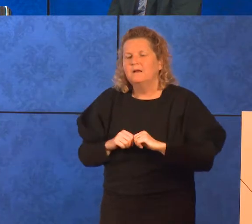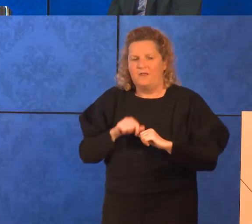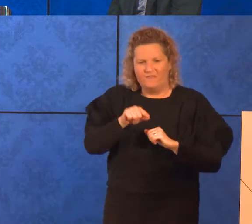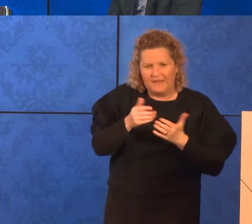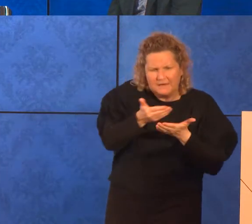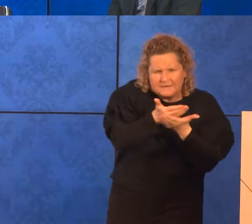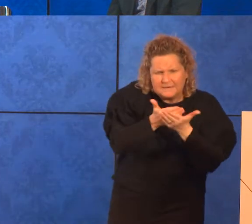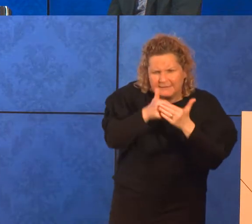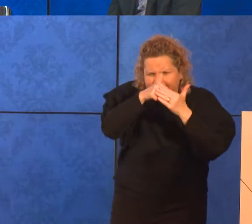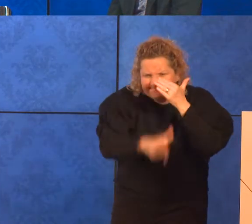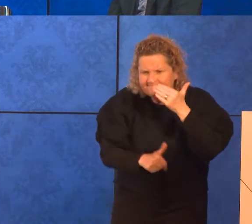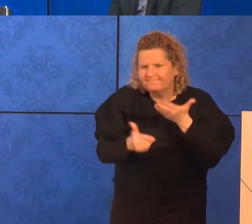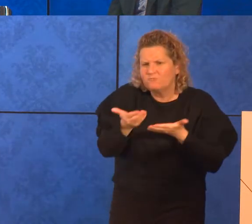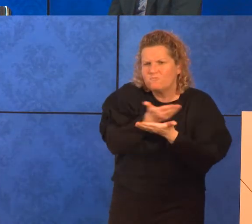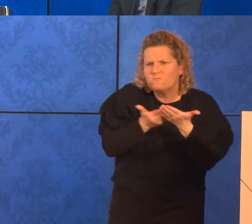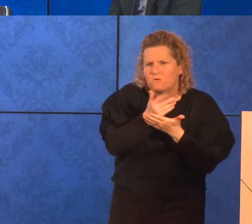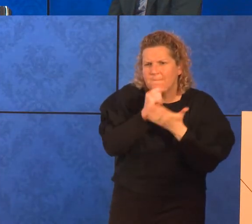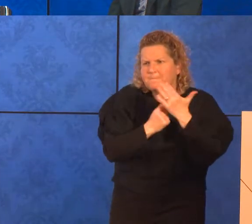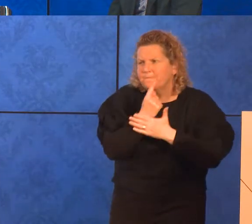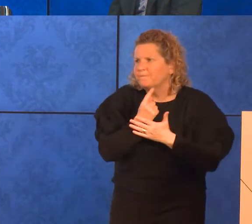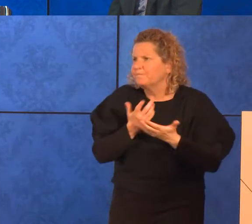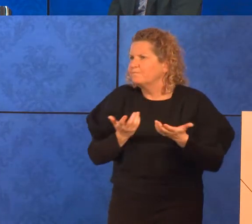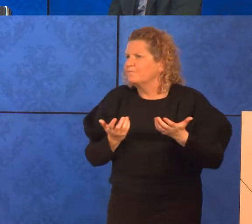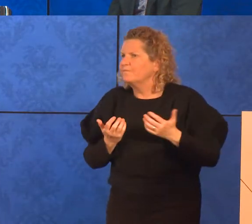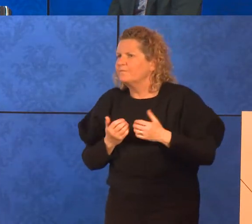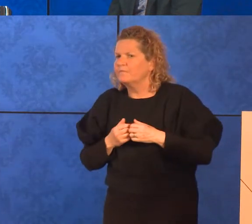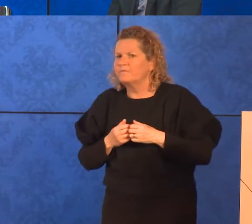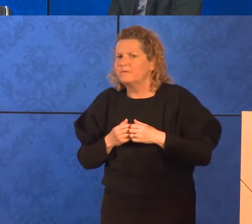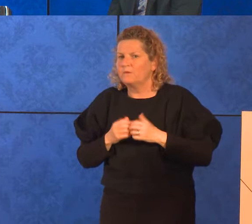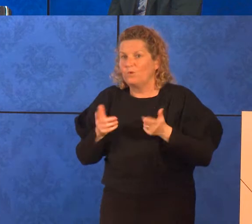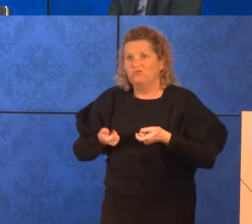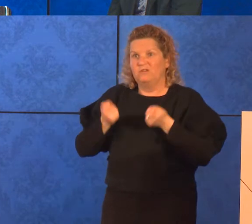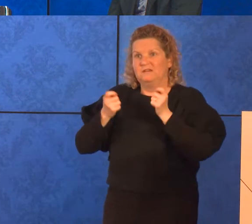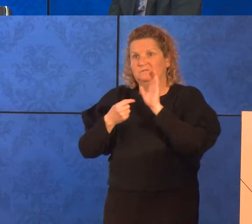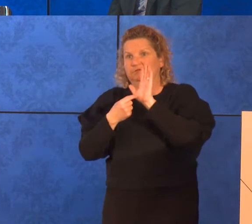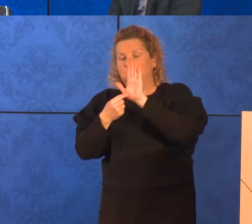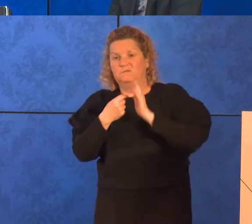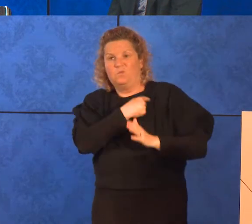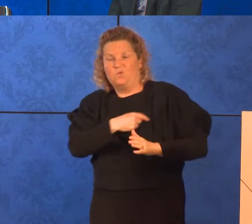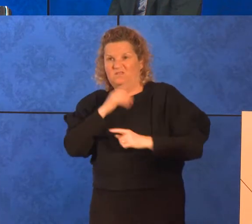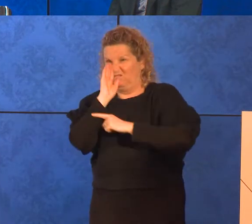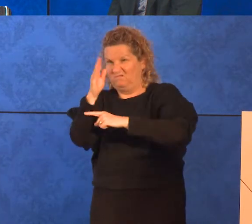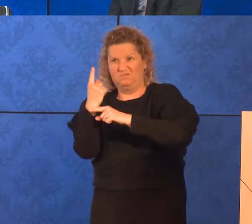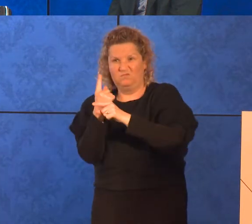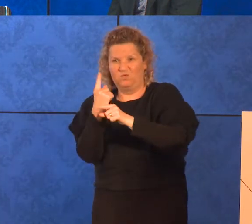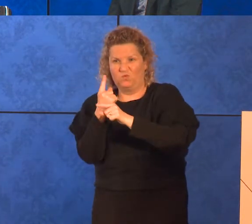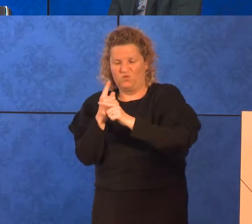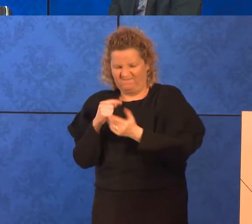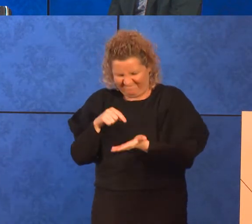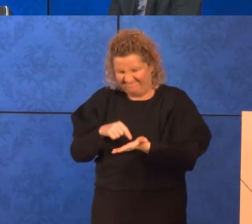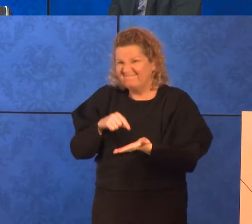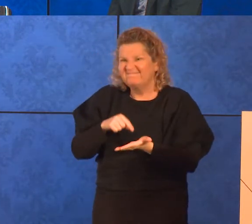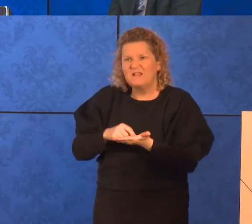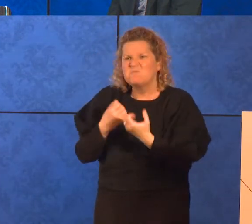discussions can happen about it being light on. And that's what we did. We raised it and we were very honest about we felt it was light on and what needed